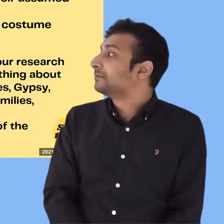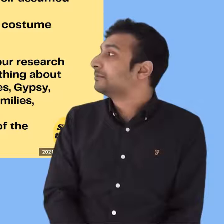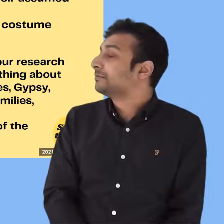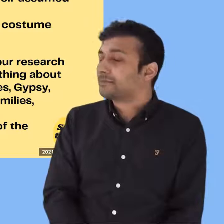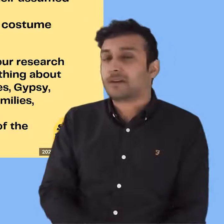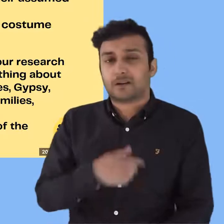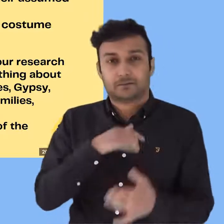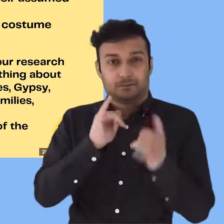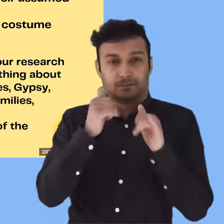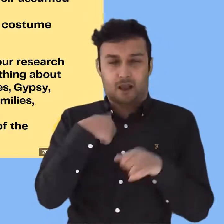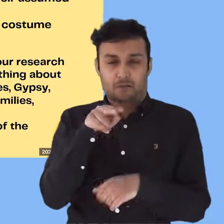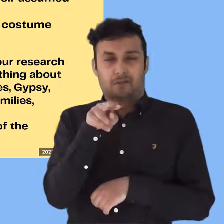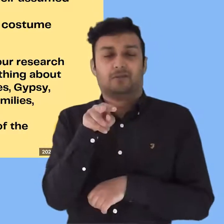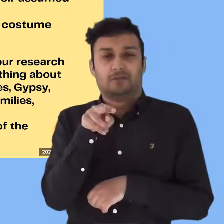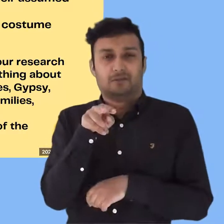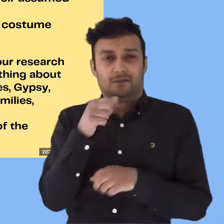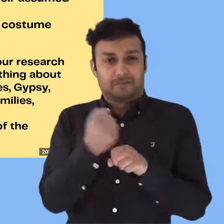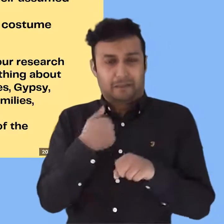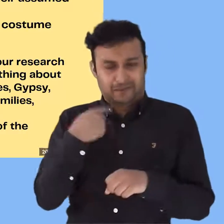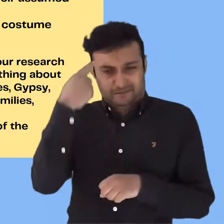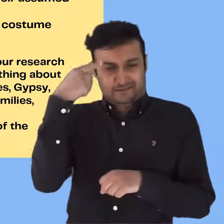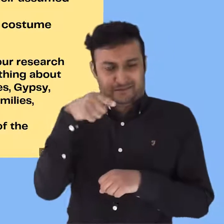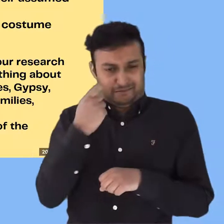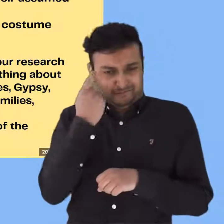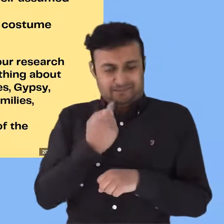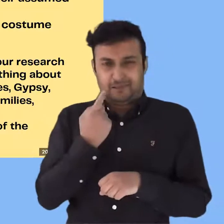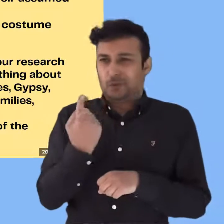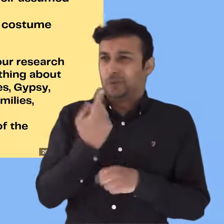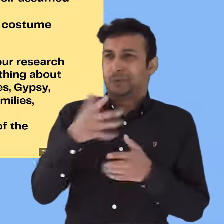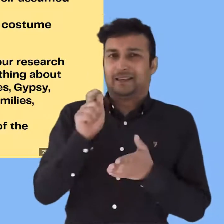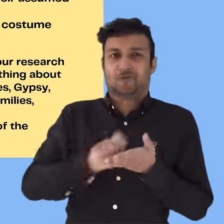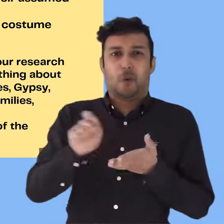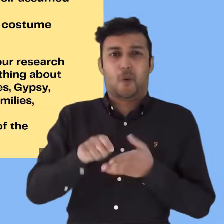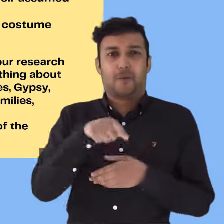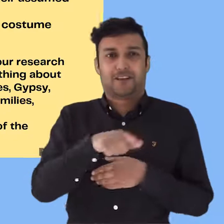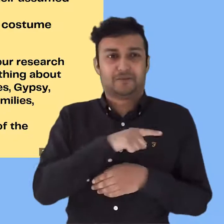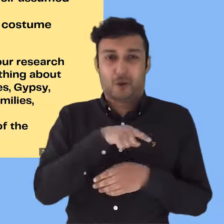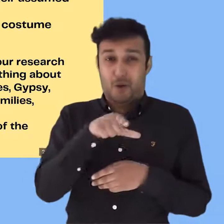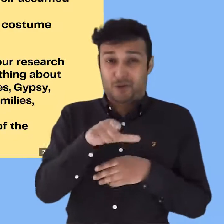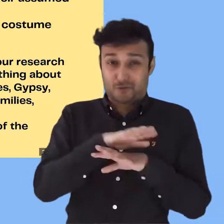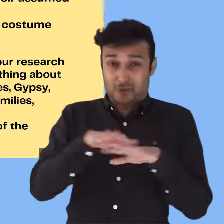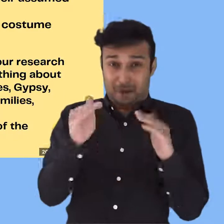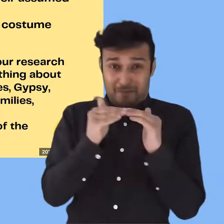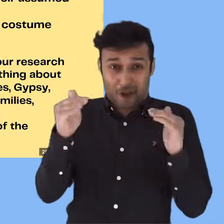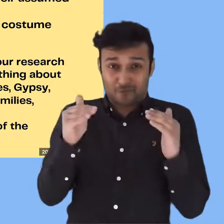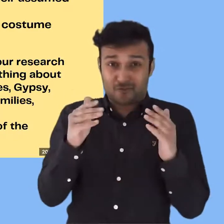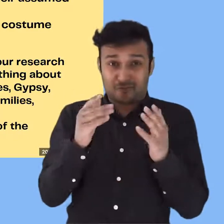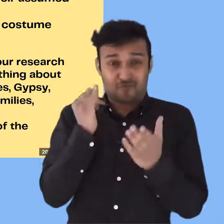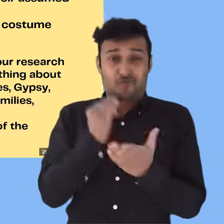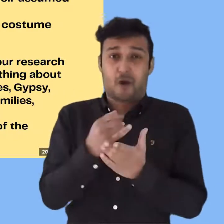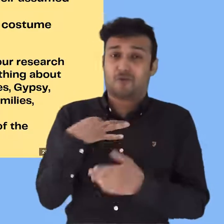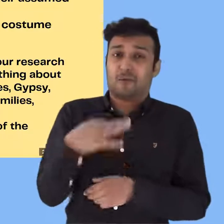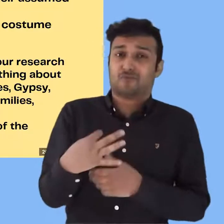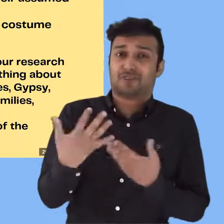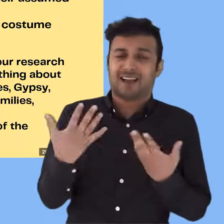because this is actually misrepresenting. So please do find activities from the community of the people that you want to celebrate, and there's